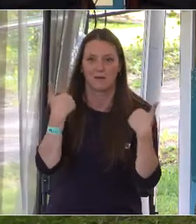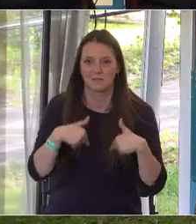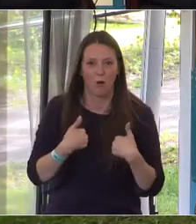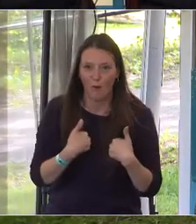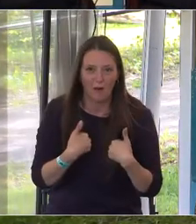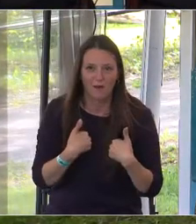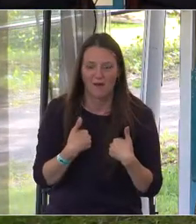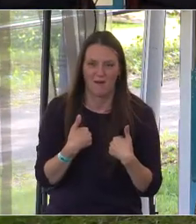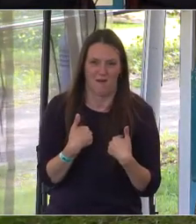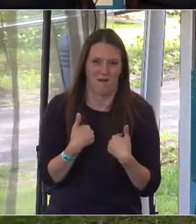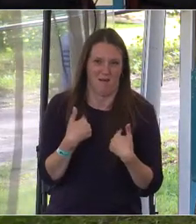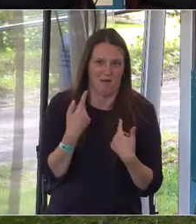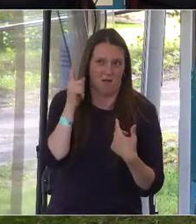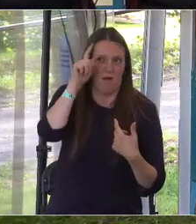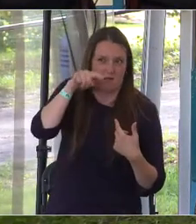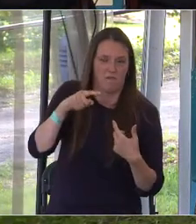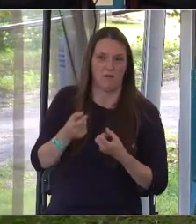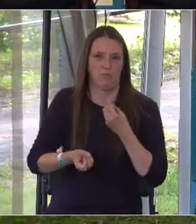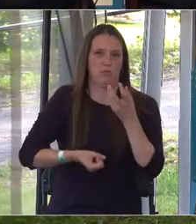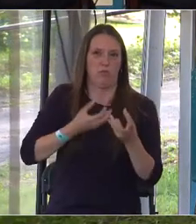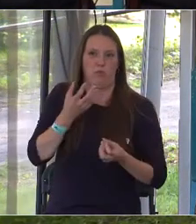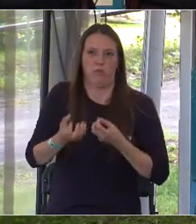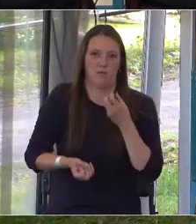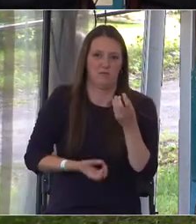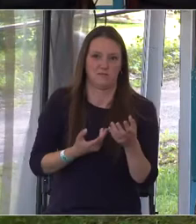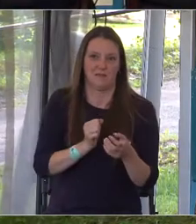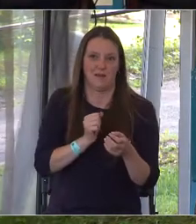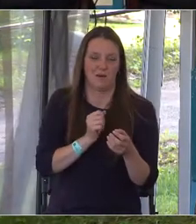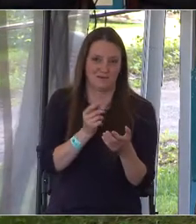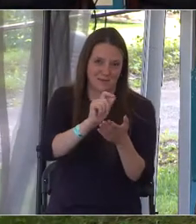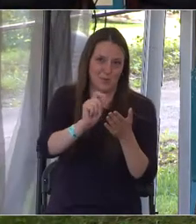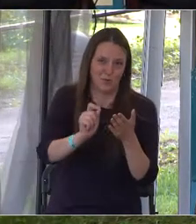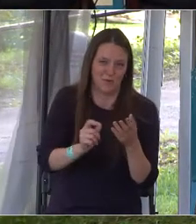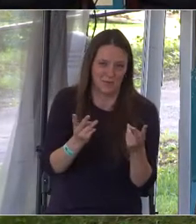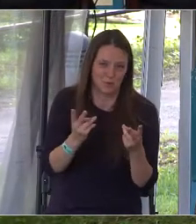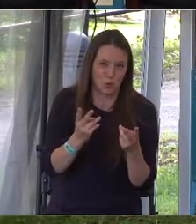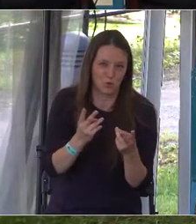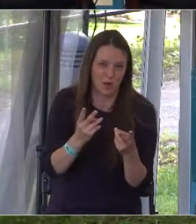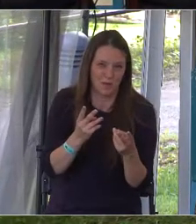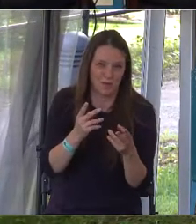not even anonymity, maybe just protection from